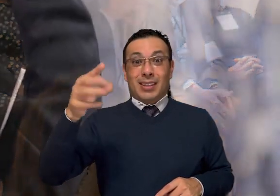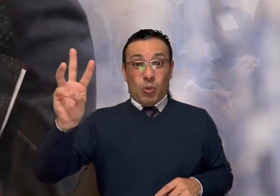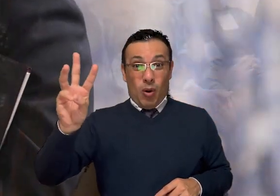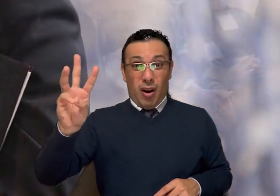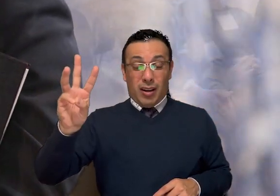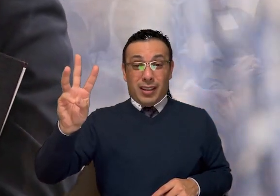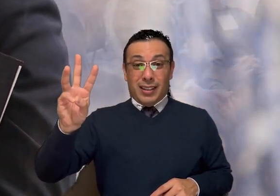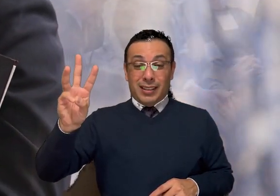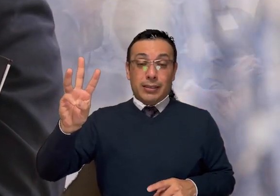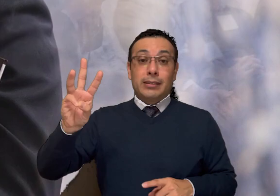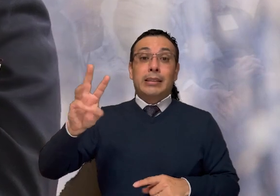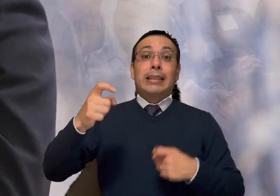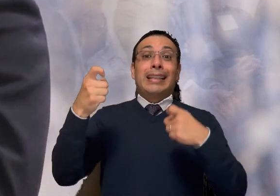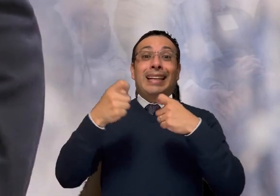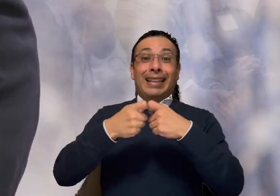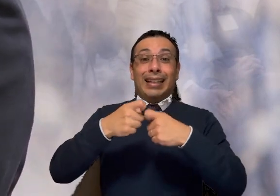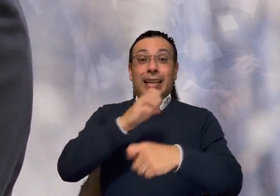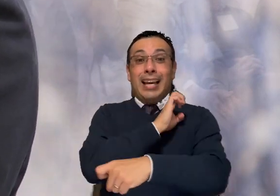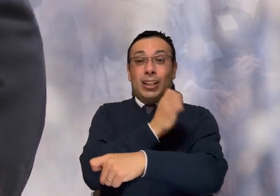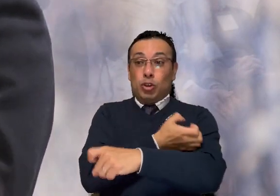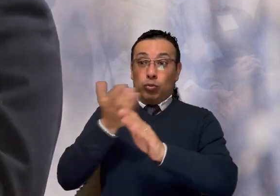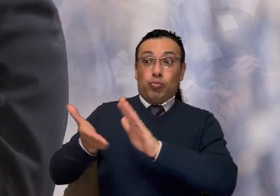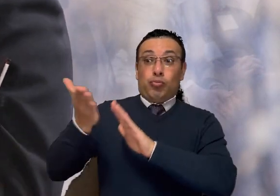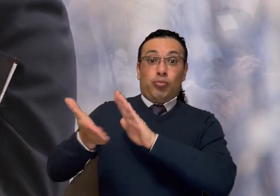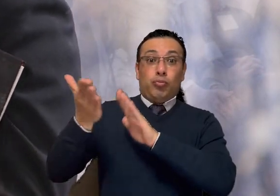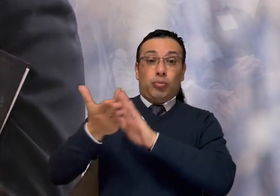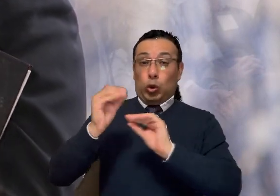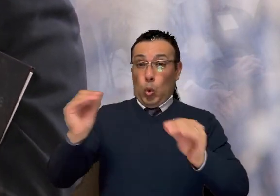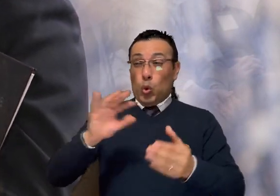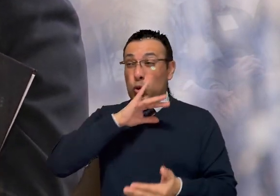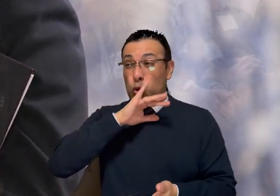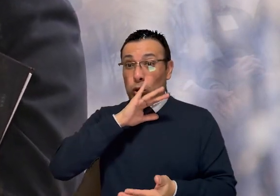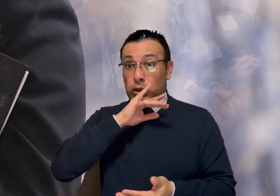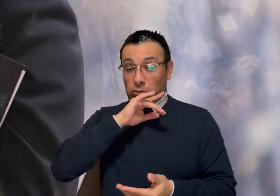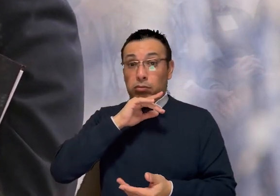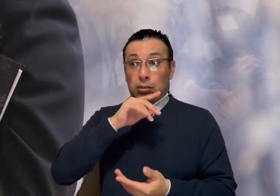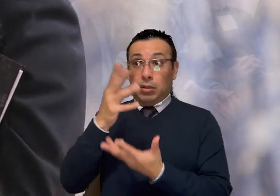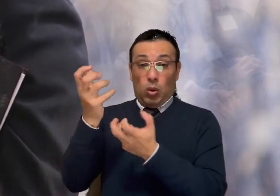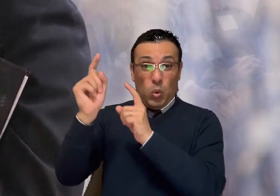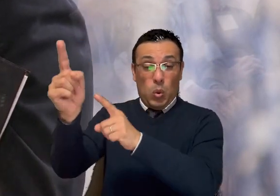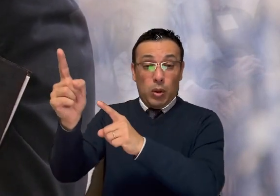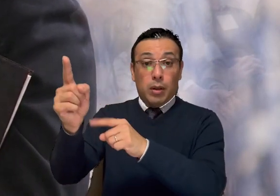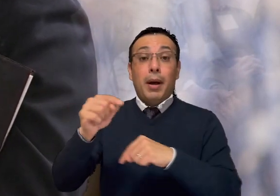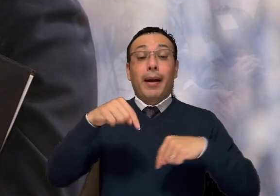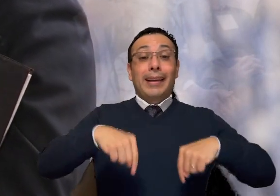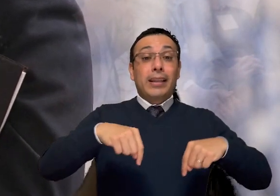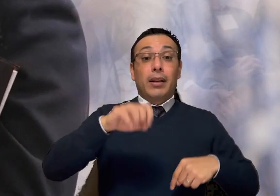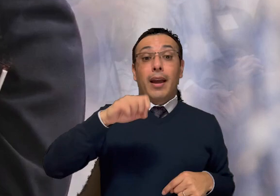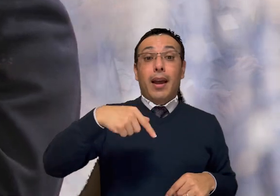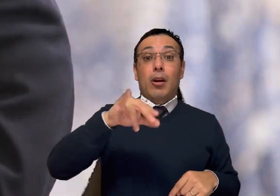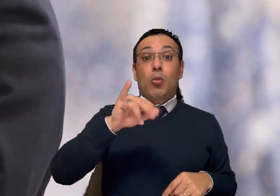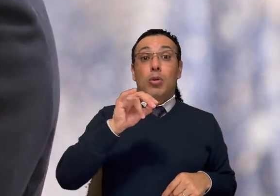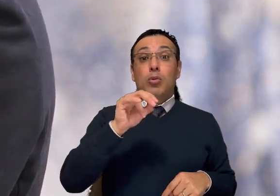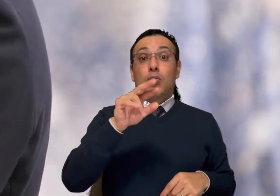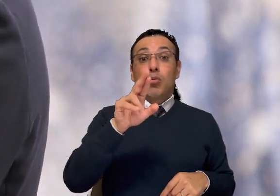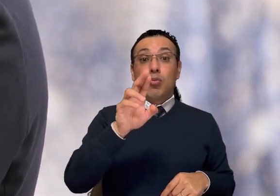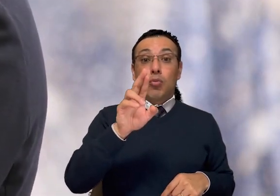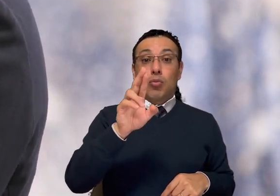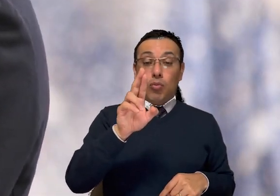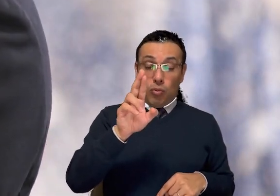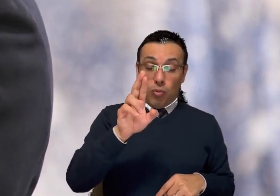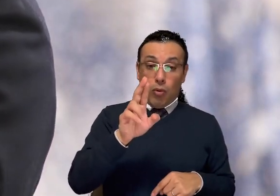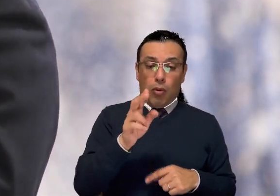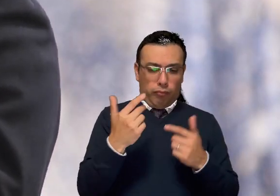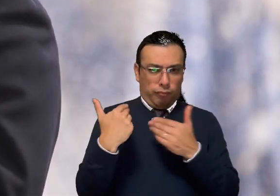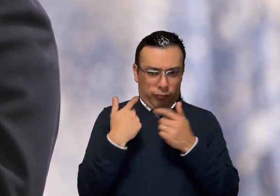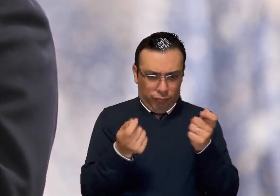of renewable energy by 2050. But the bottom line is Equinor is the operator and for